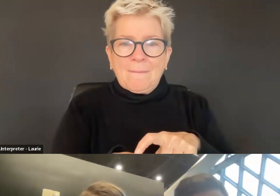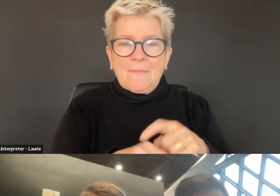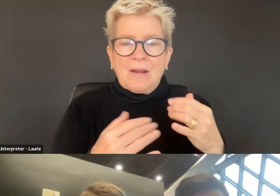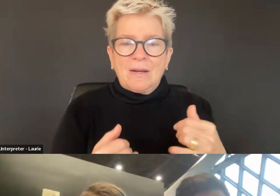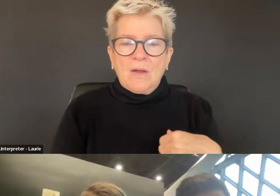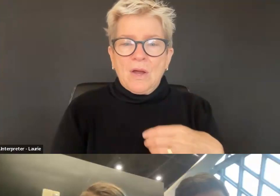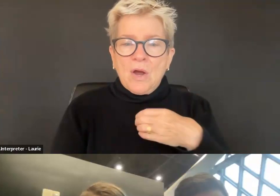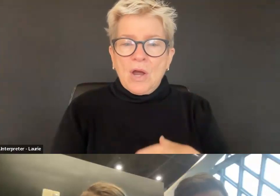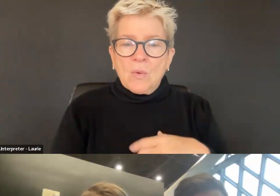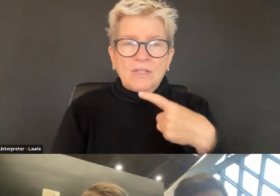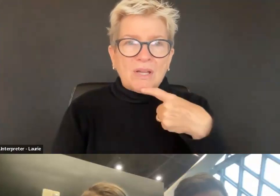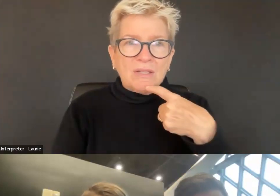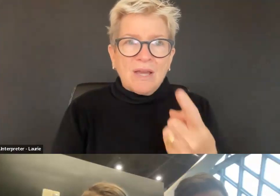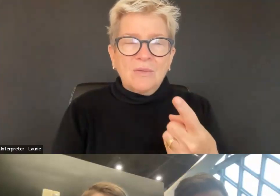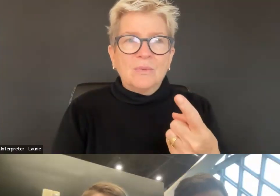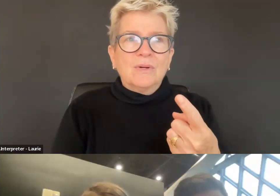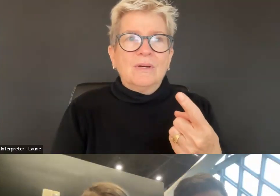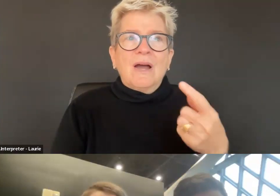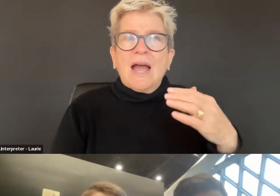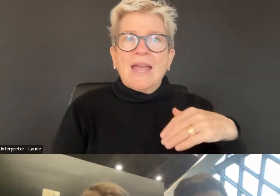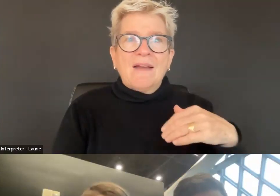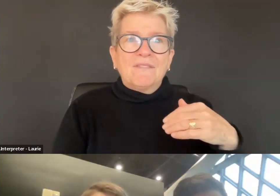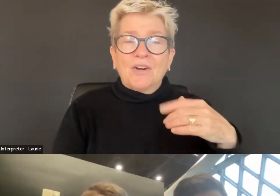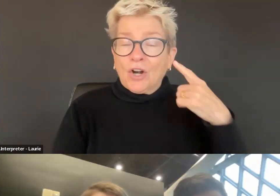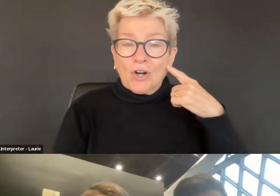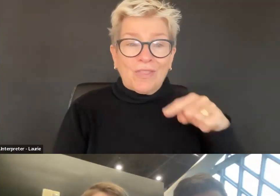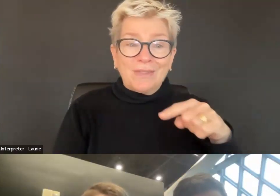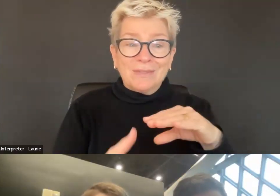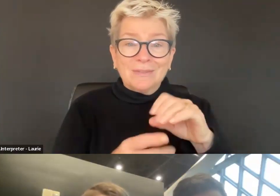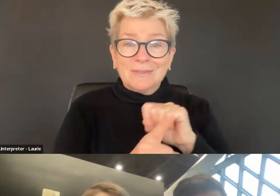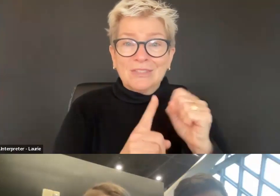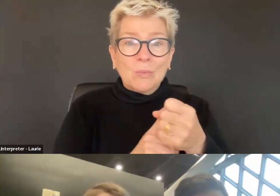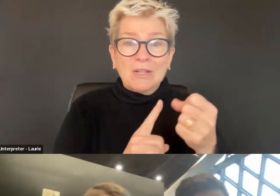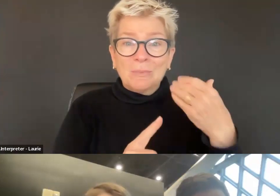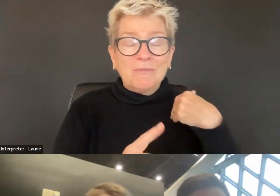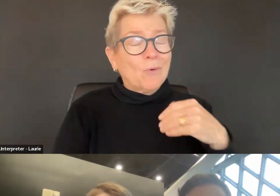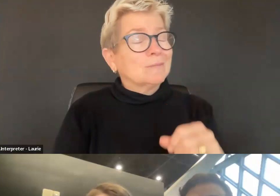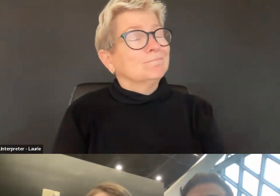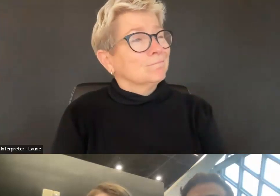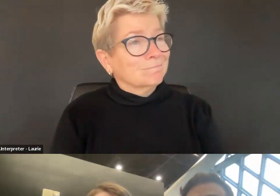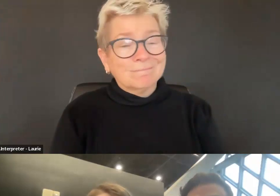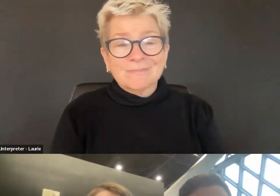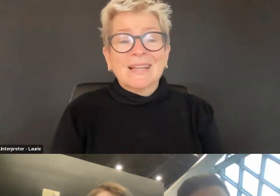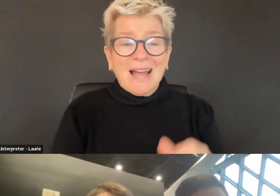could tell you I haven't heard the scenario before. It's unfortunately common.